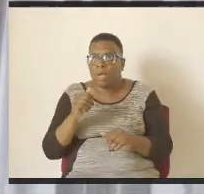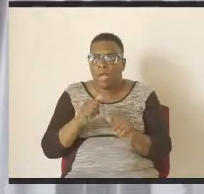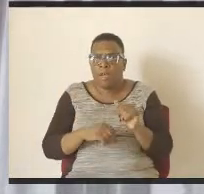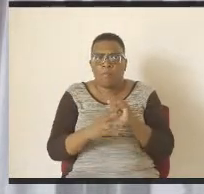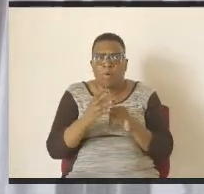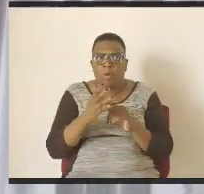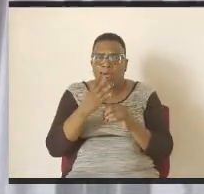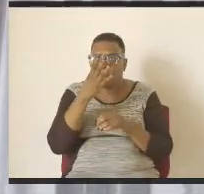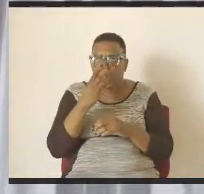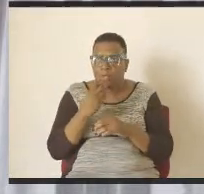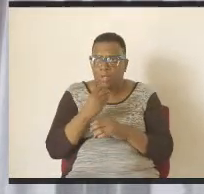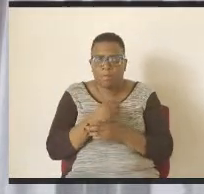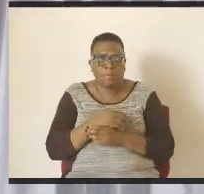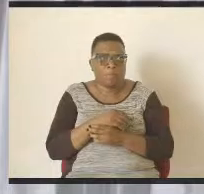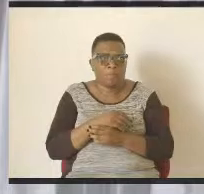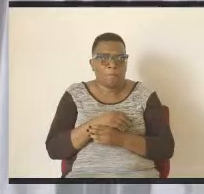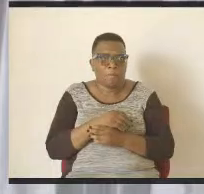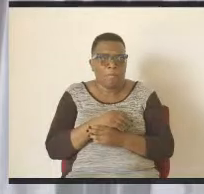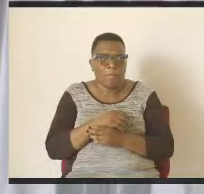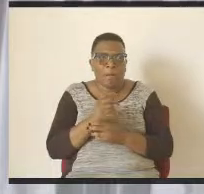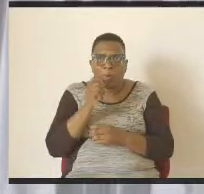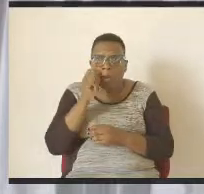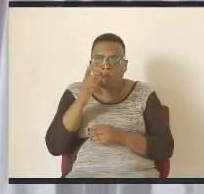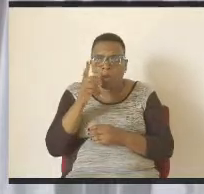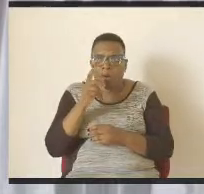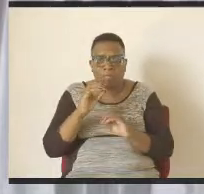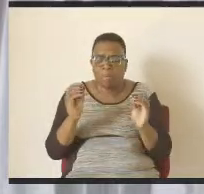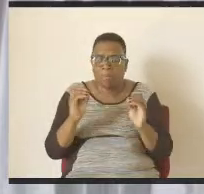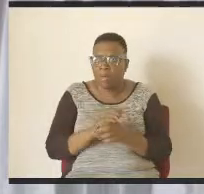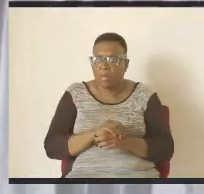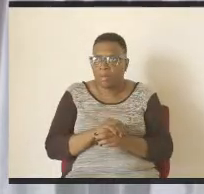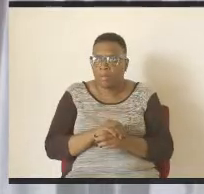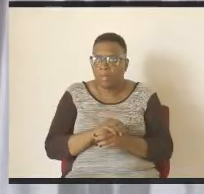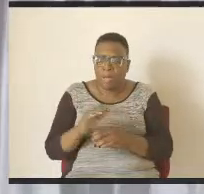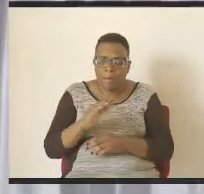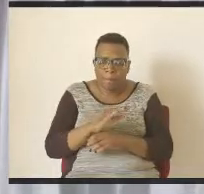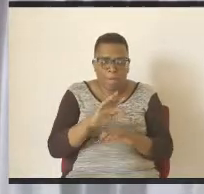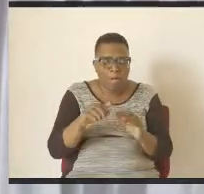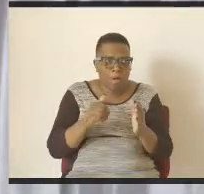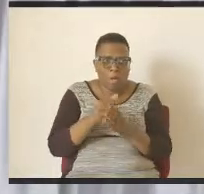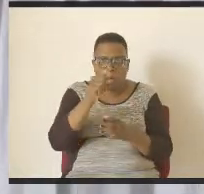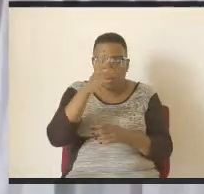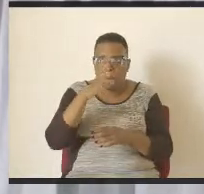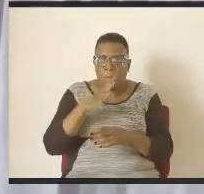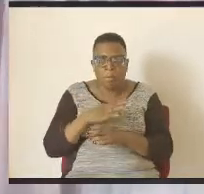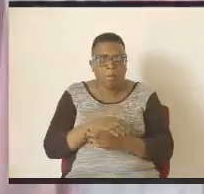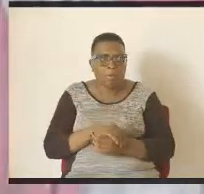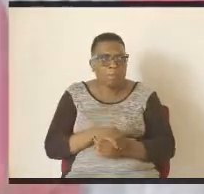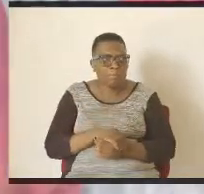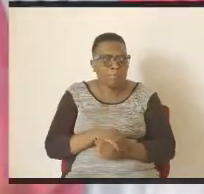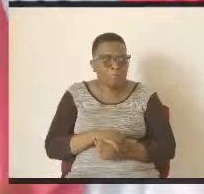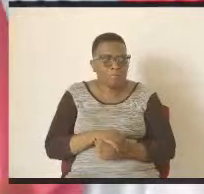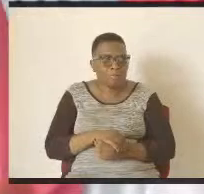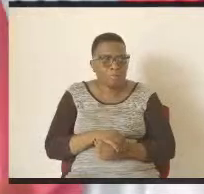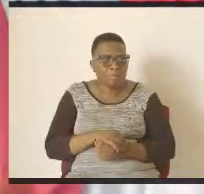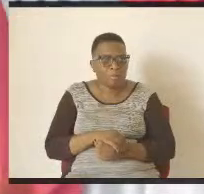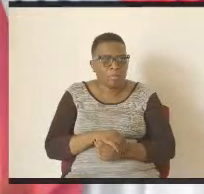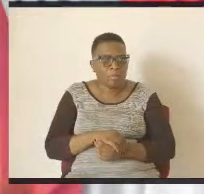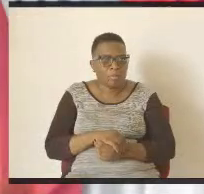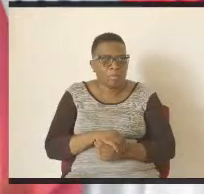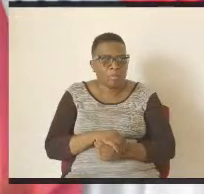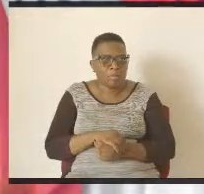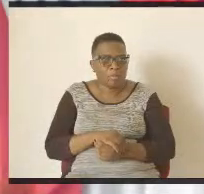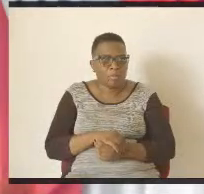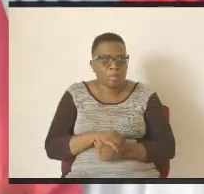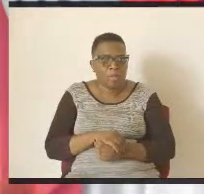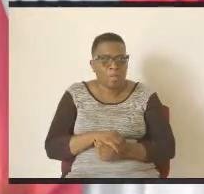And I'm playing with all those guys, basketball. And you know what? I didn't tell them about Jesus. I didn't even